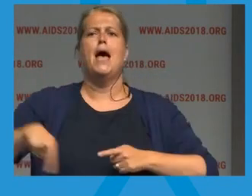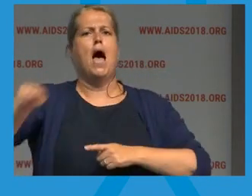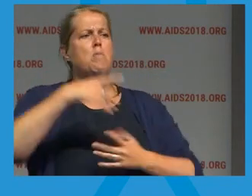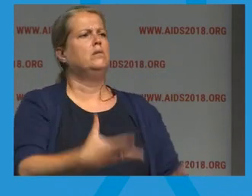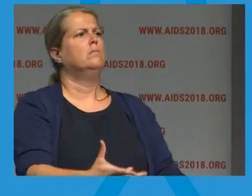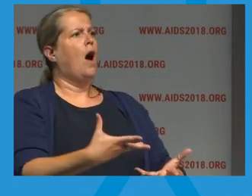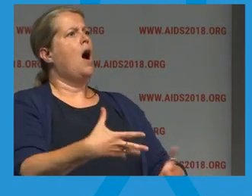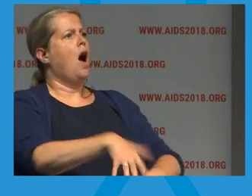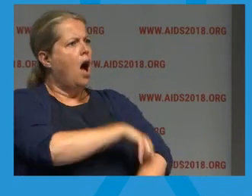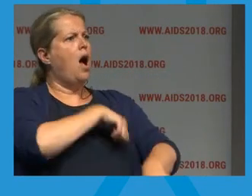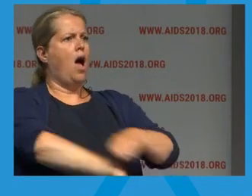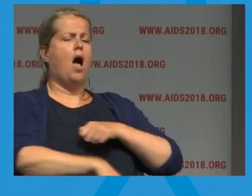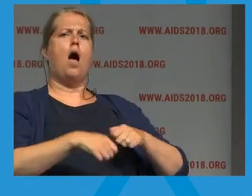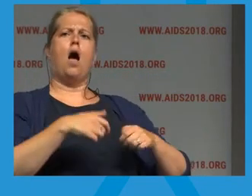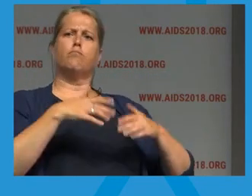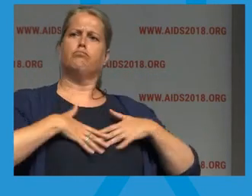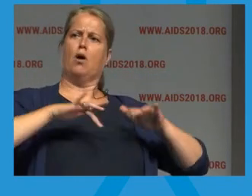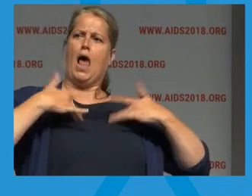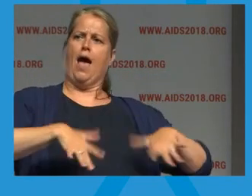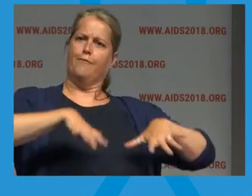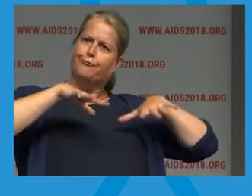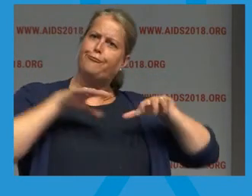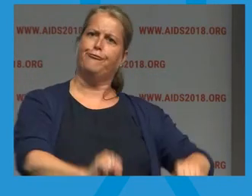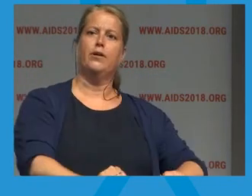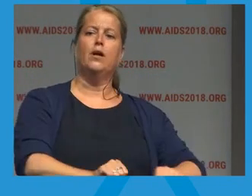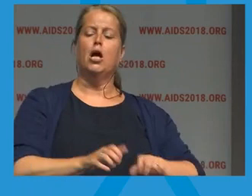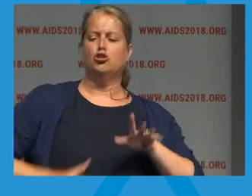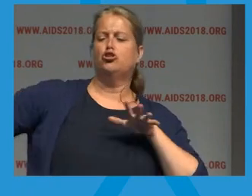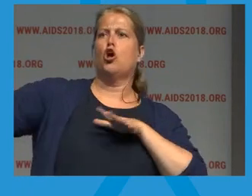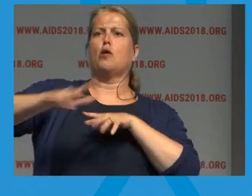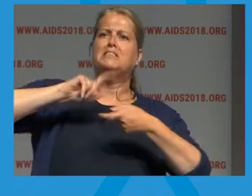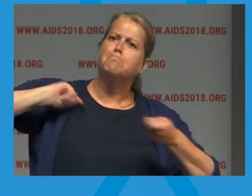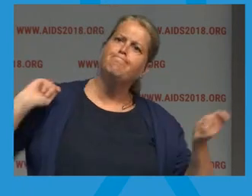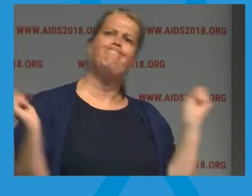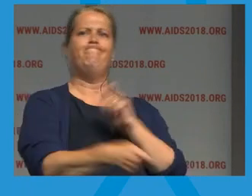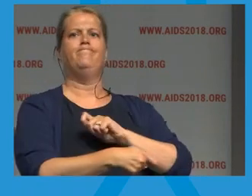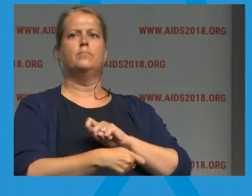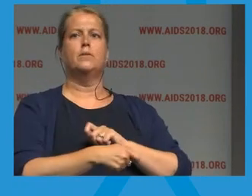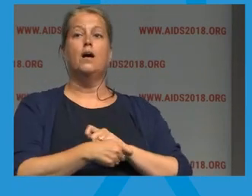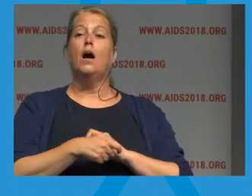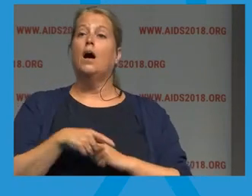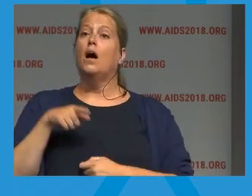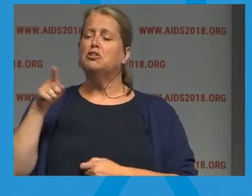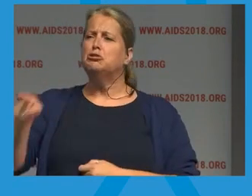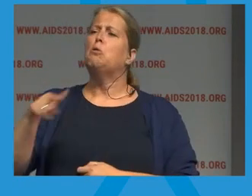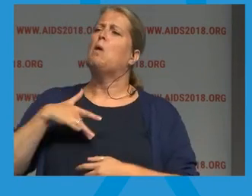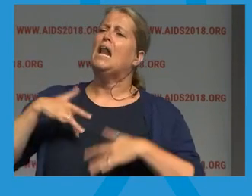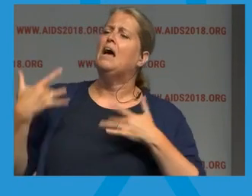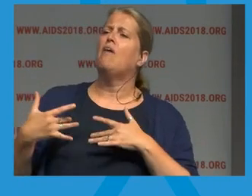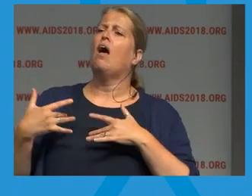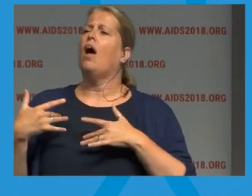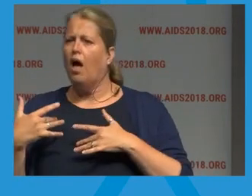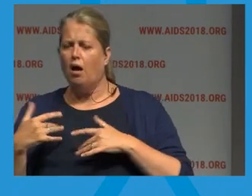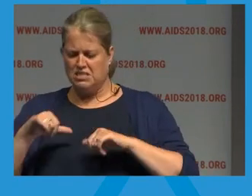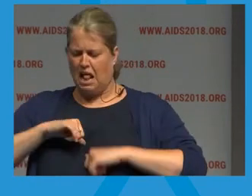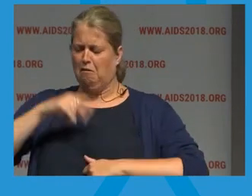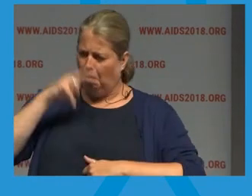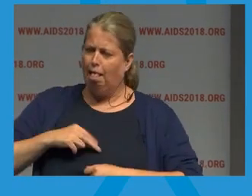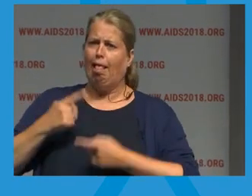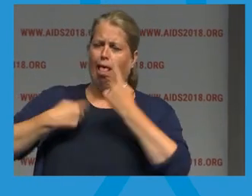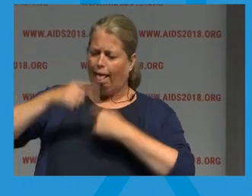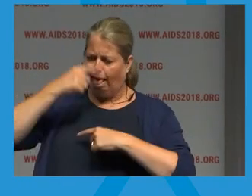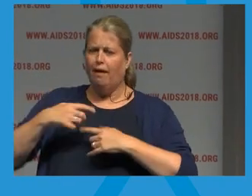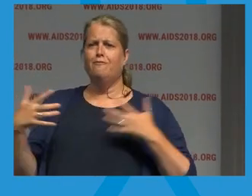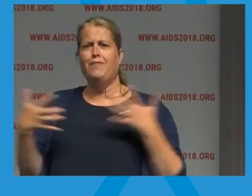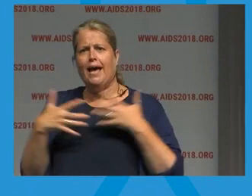and circumstances that break the chains that held them back and enslaved them of life of self-pity, fear, and